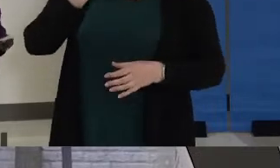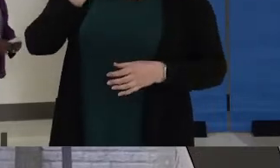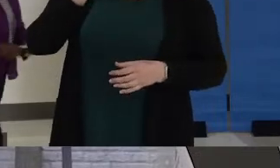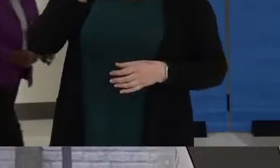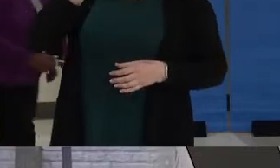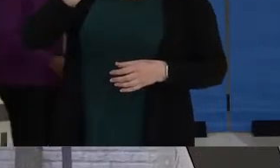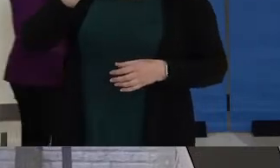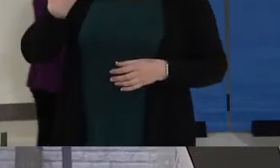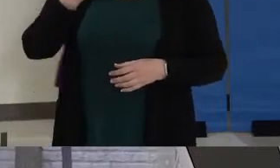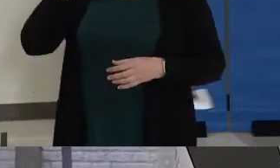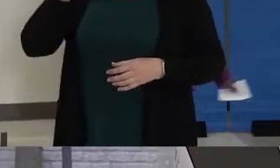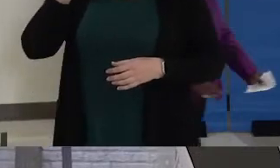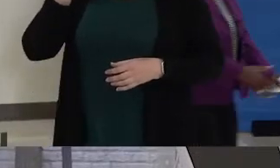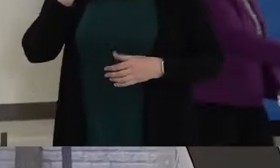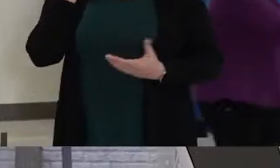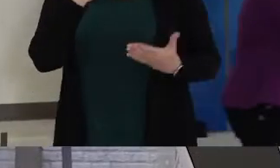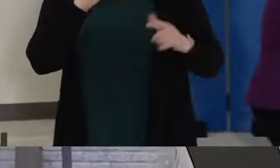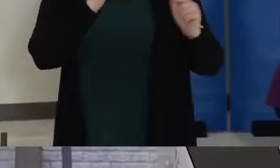Anita?